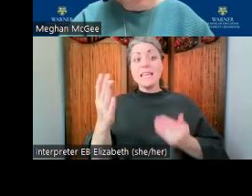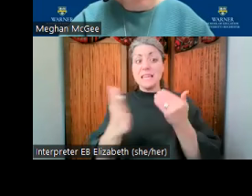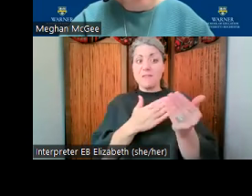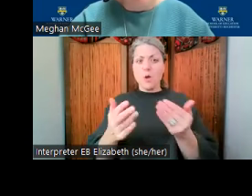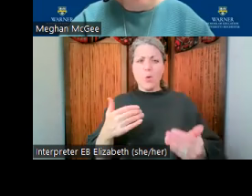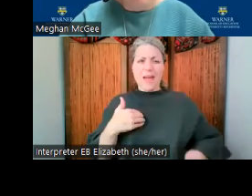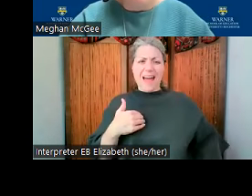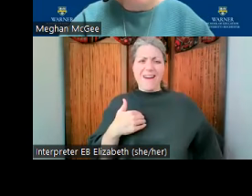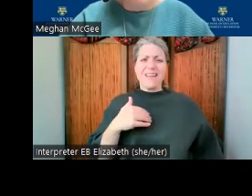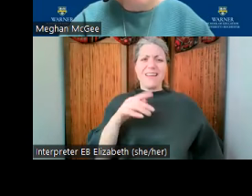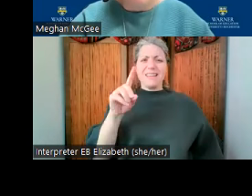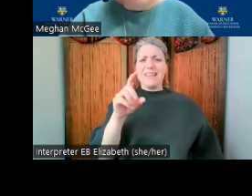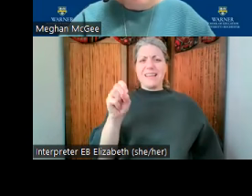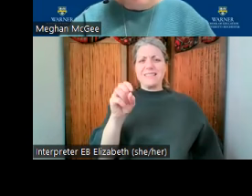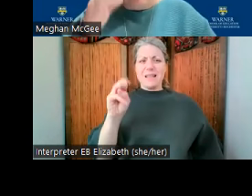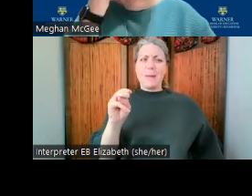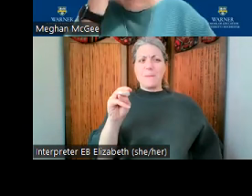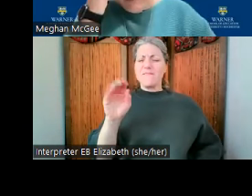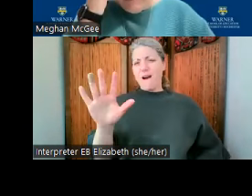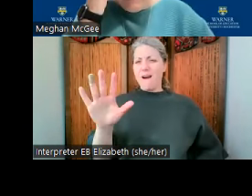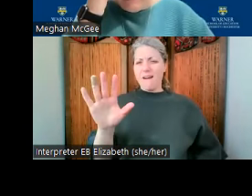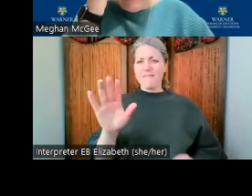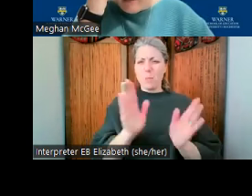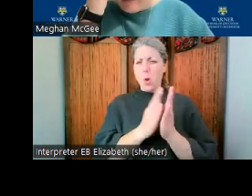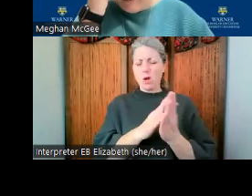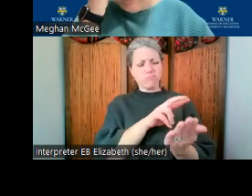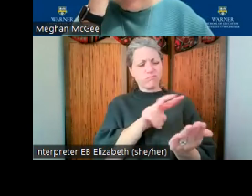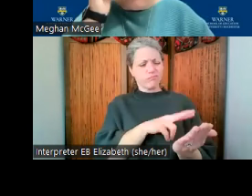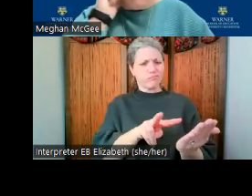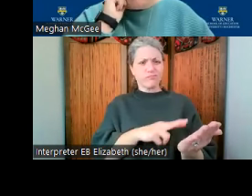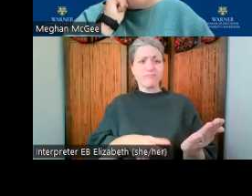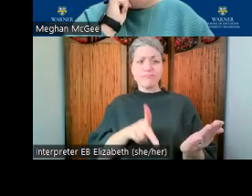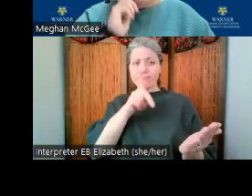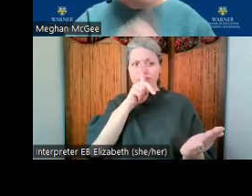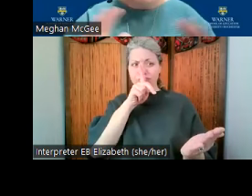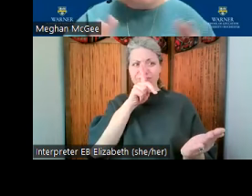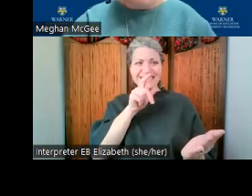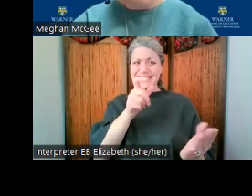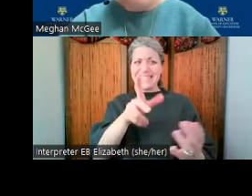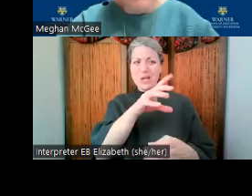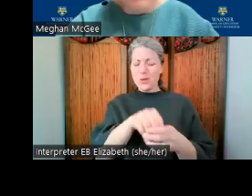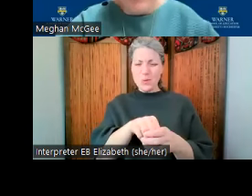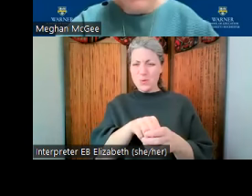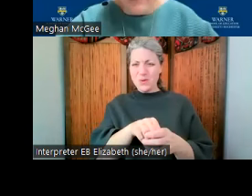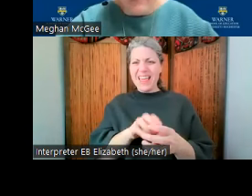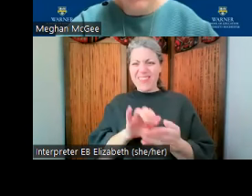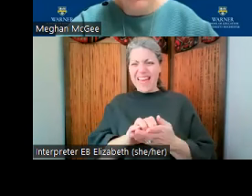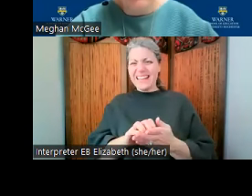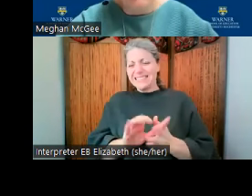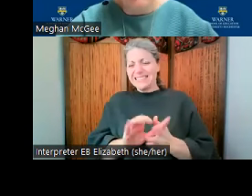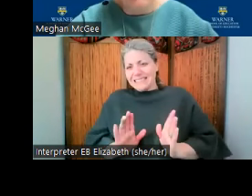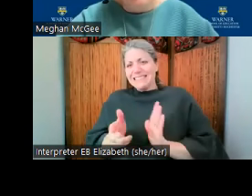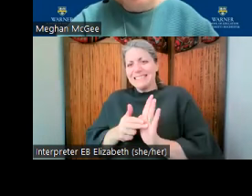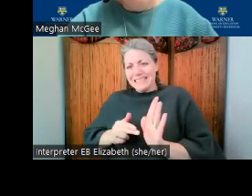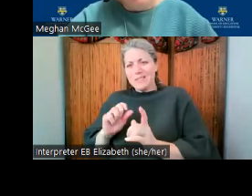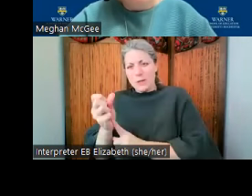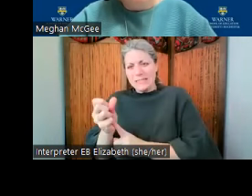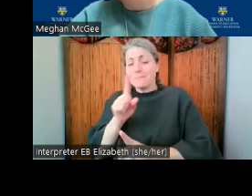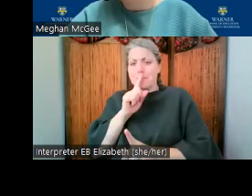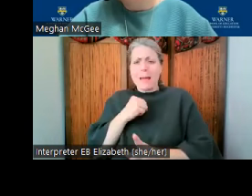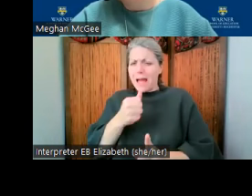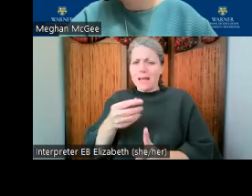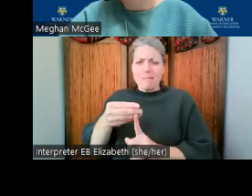was published in 2013, it ultimately was not included. And I don't want to get into all the reasons why it was not included,